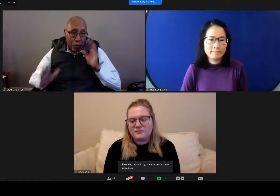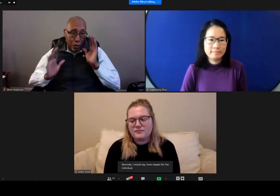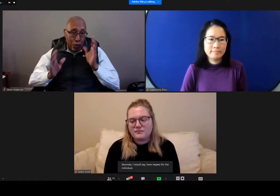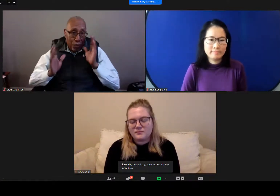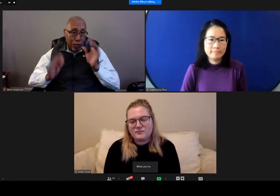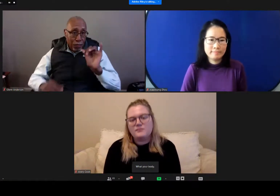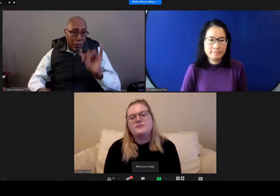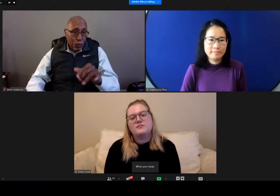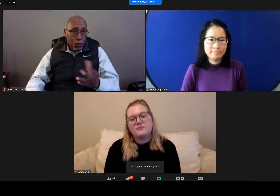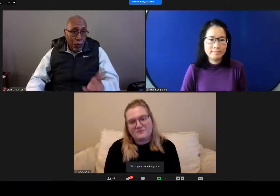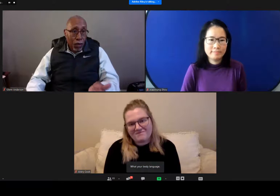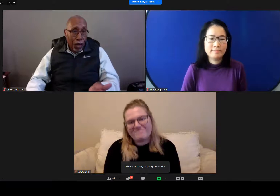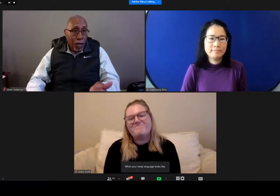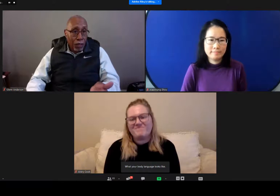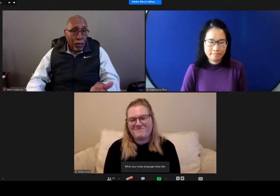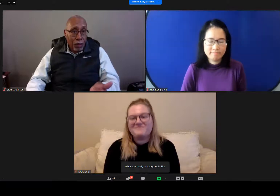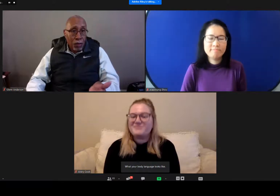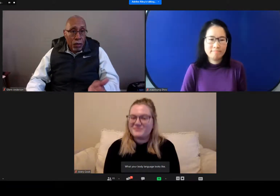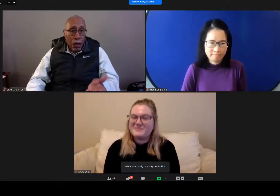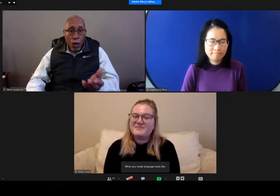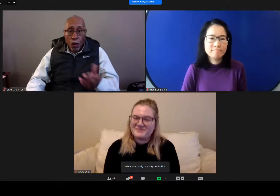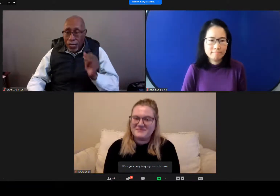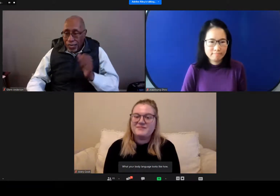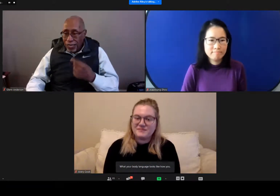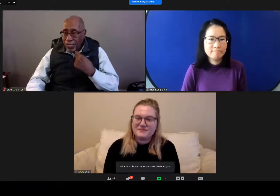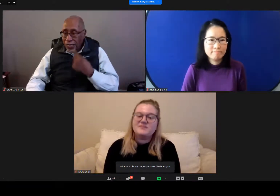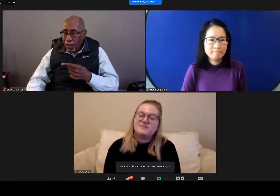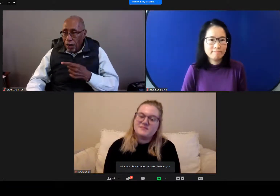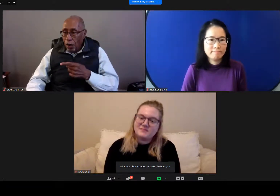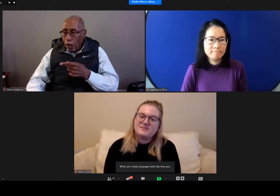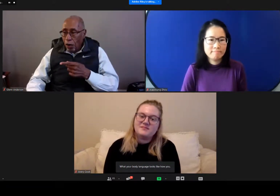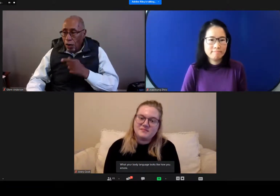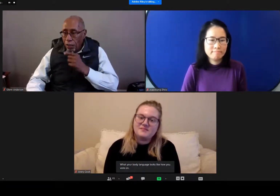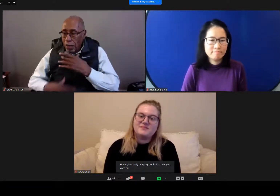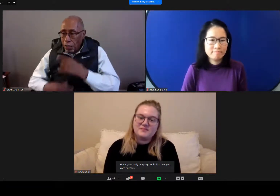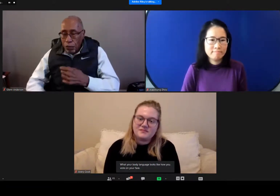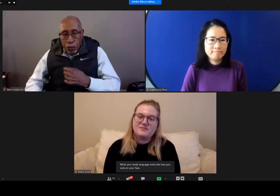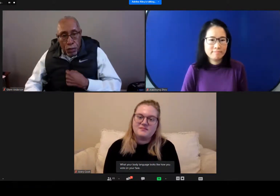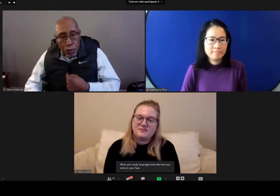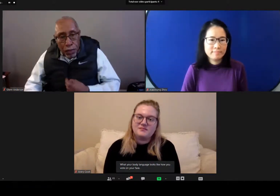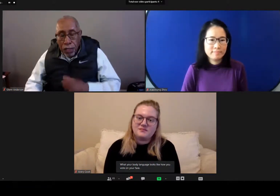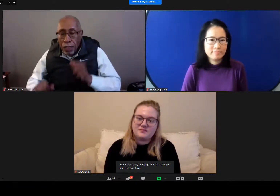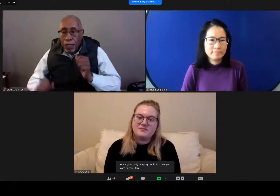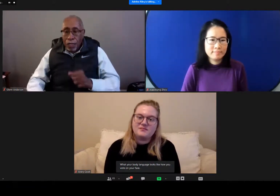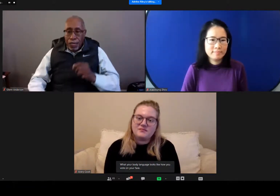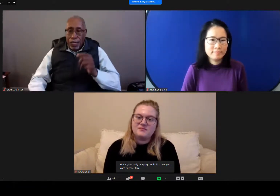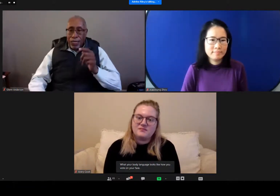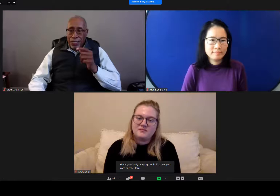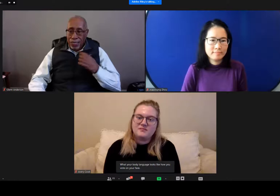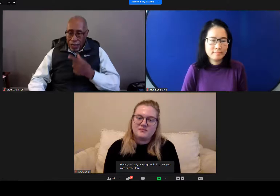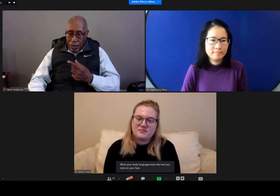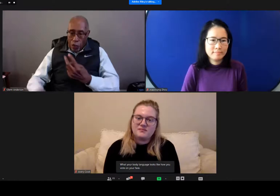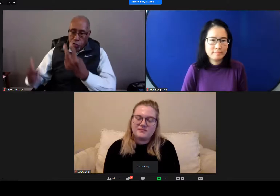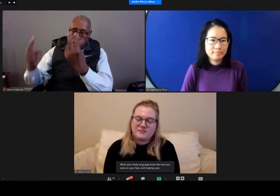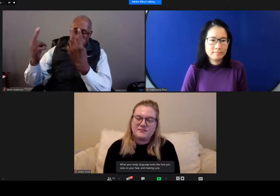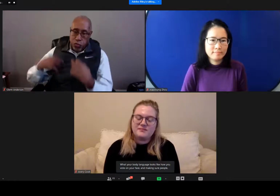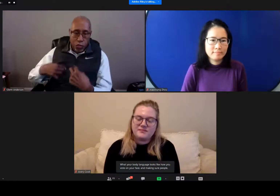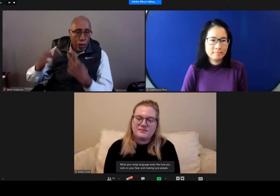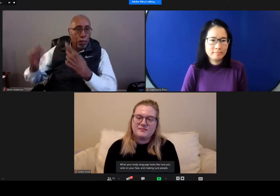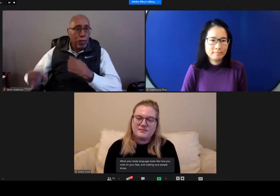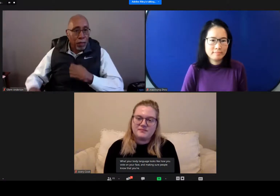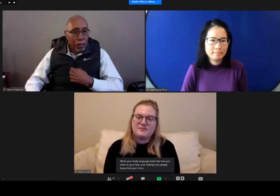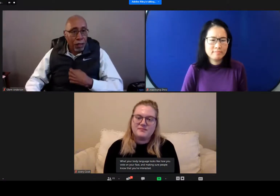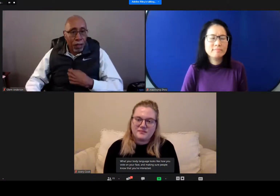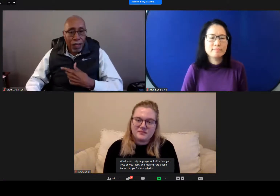What your body language looks like, how you emote on your face, making sure people know that